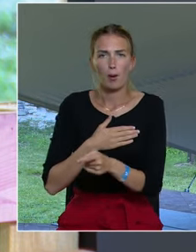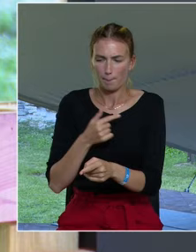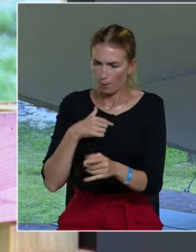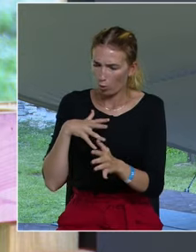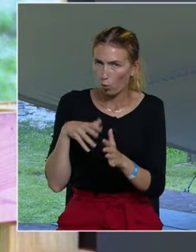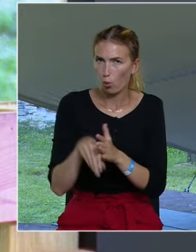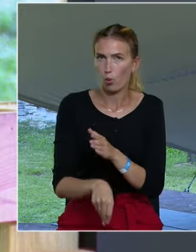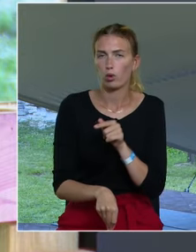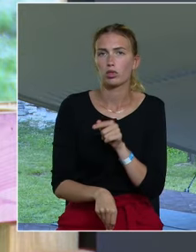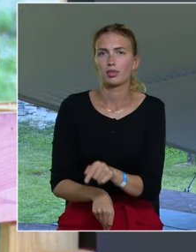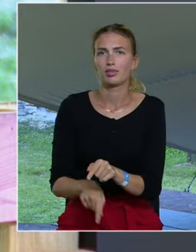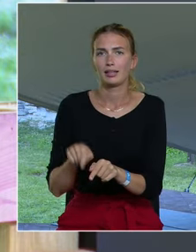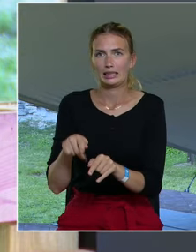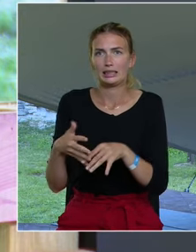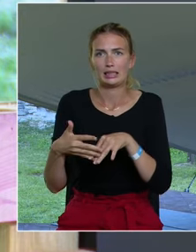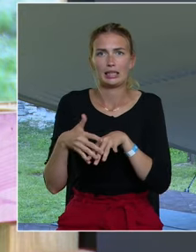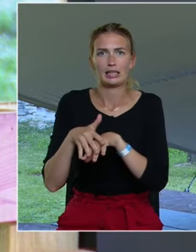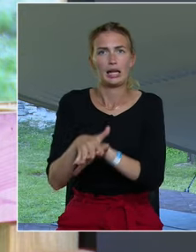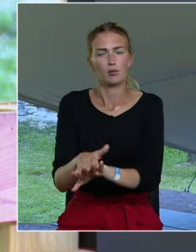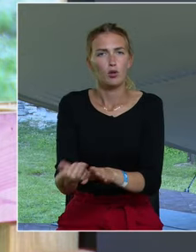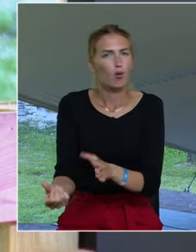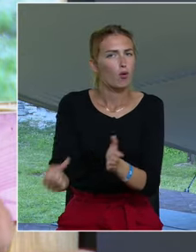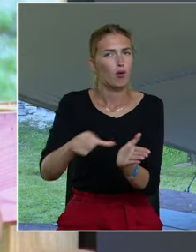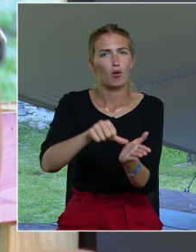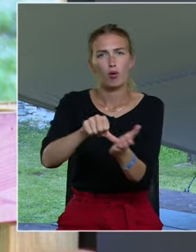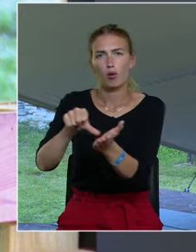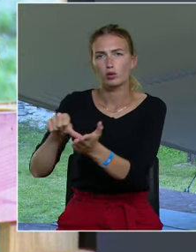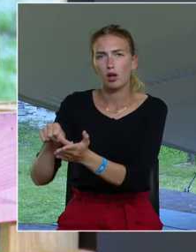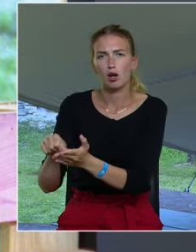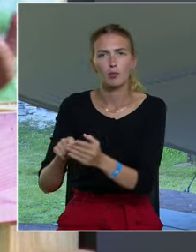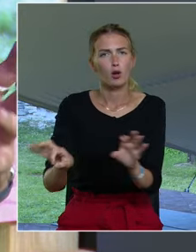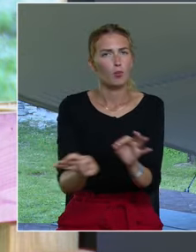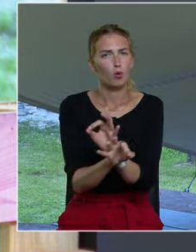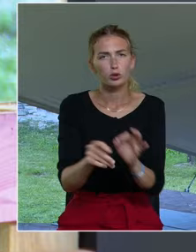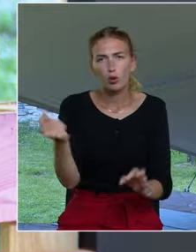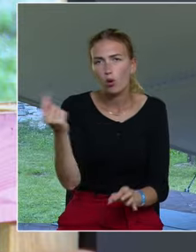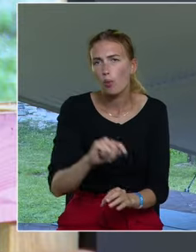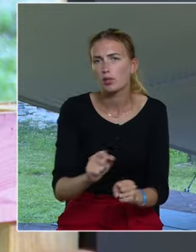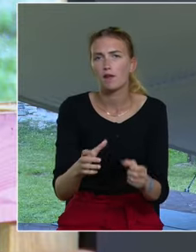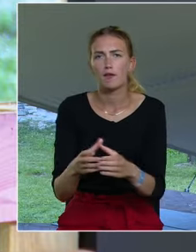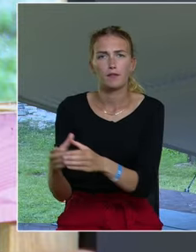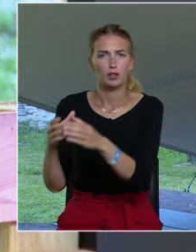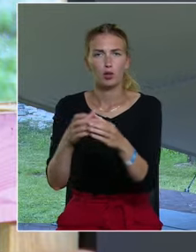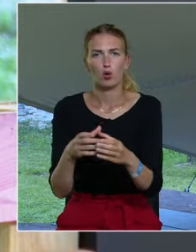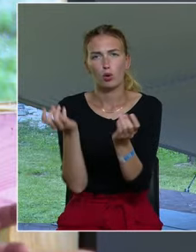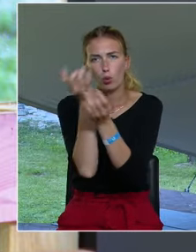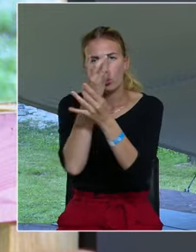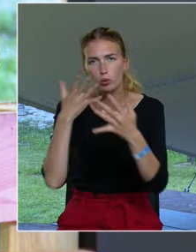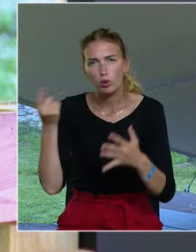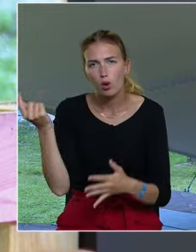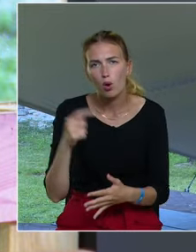it. They are really integrated. They participate in communal music creation or communal sub-story creation, etc.,